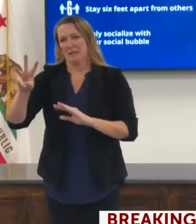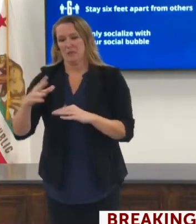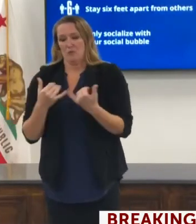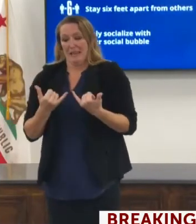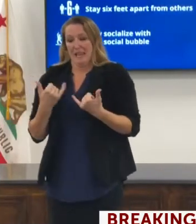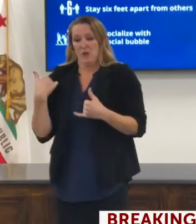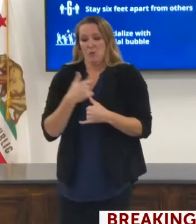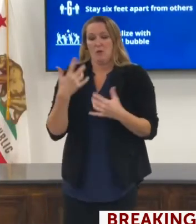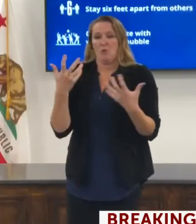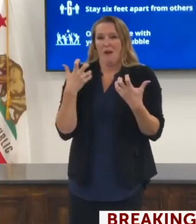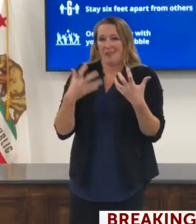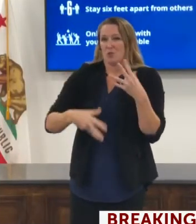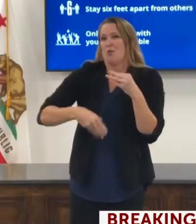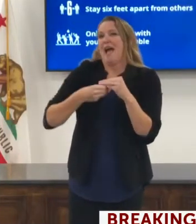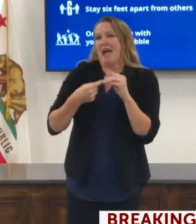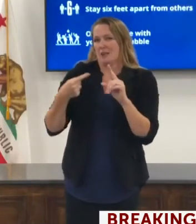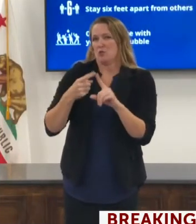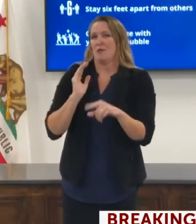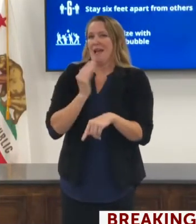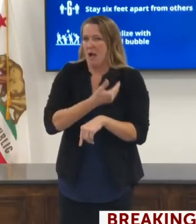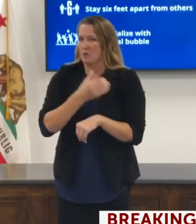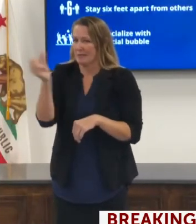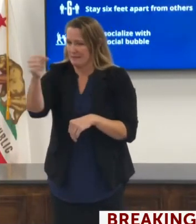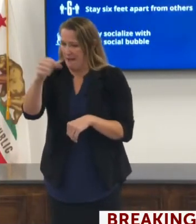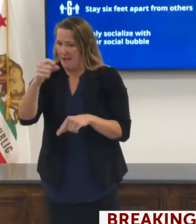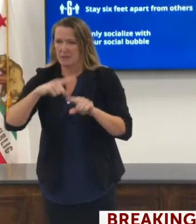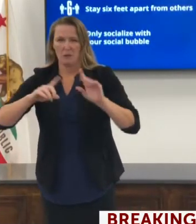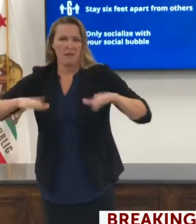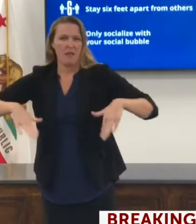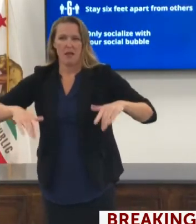our website to capture that information as well.